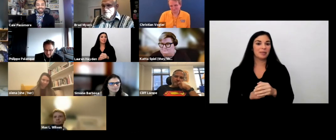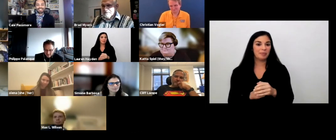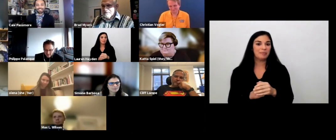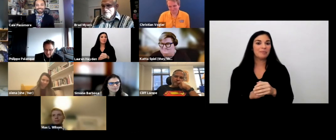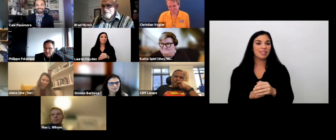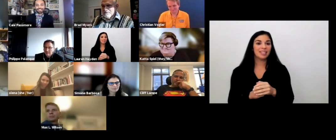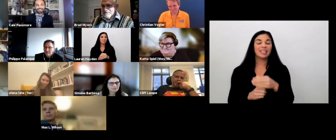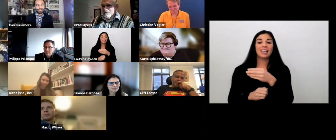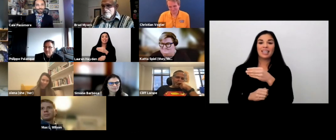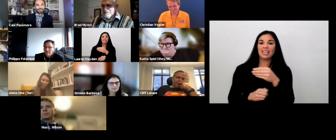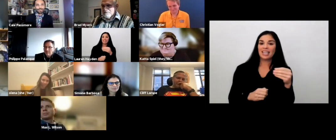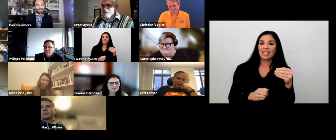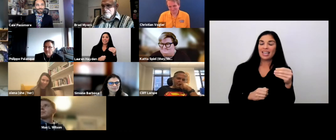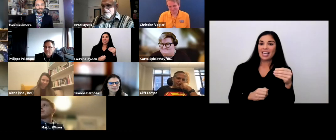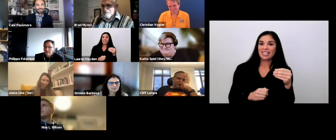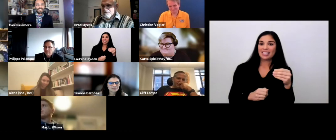And